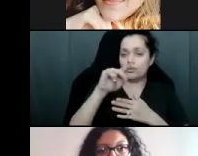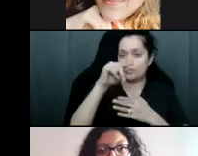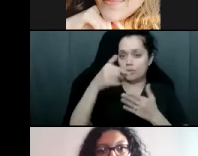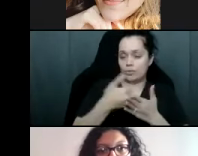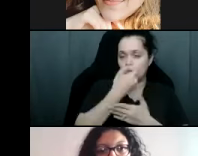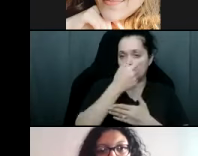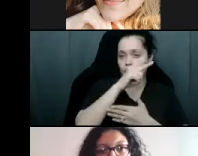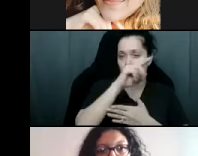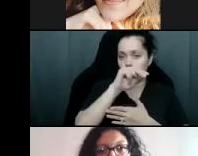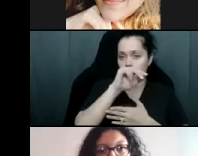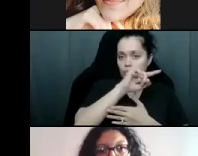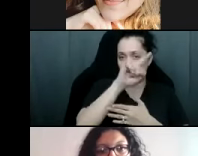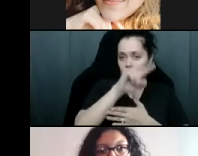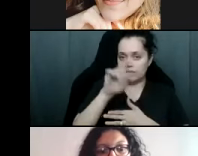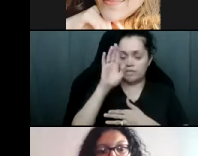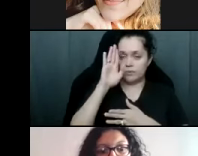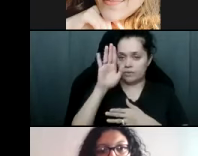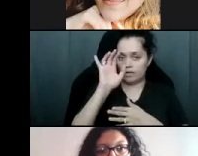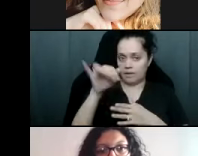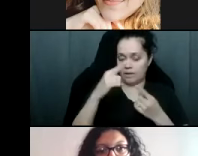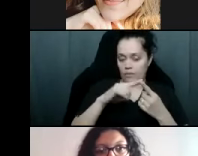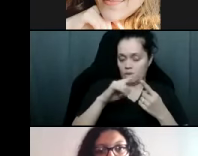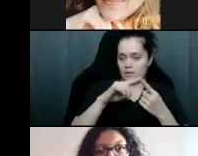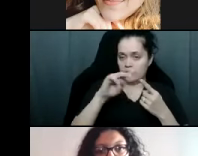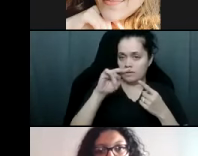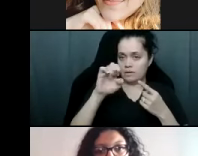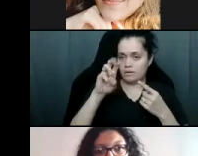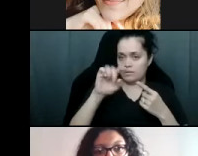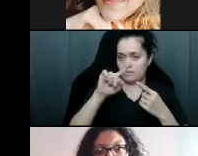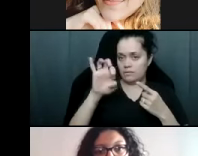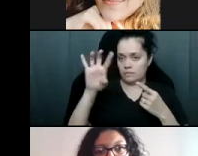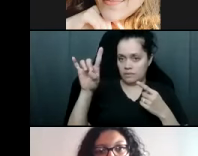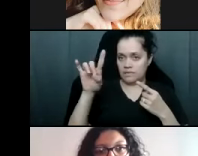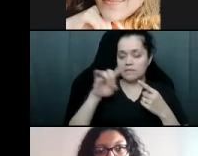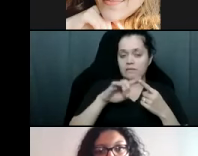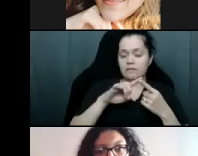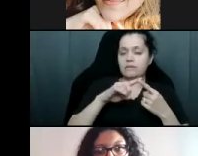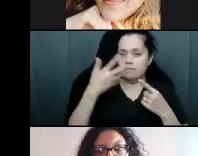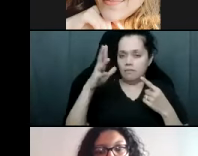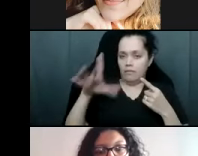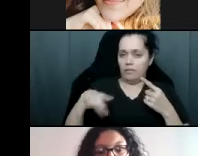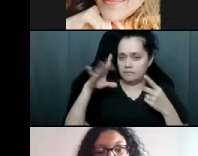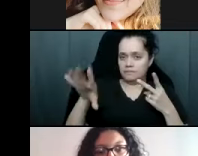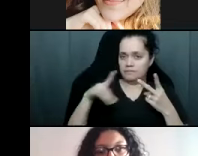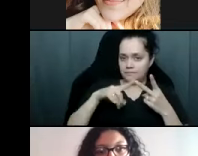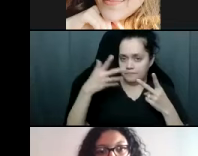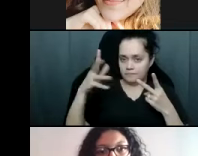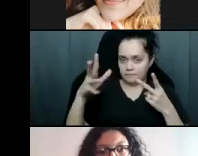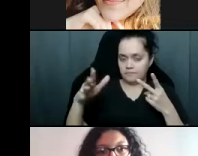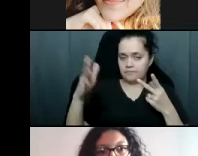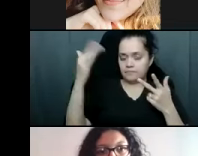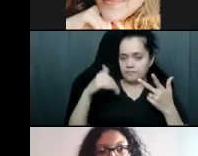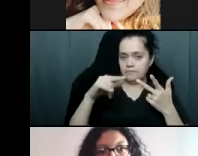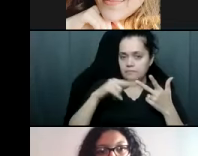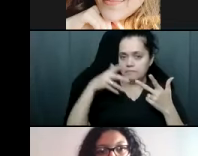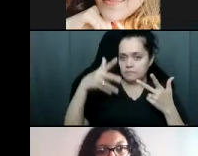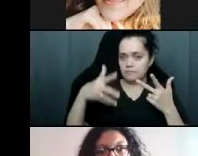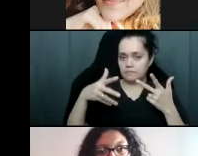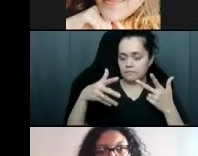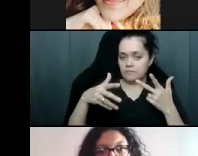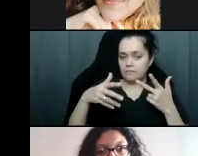Zealand video worksheet, and I'll tell you more about that. We've done Australia now quite a bit, and what's left are